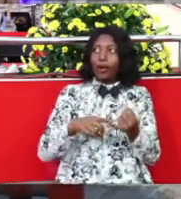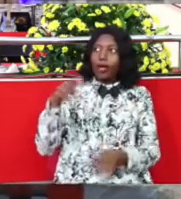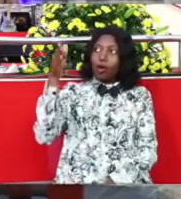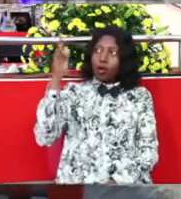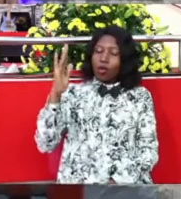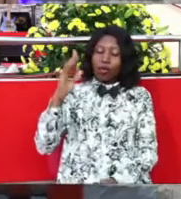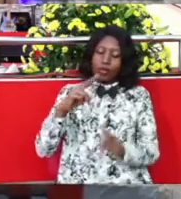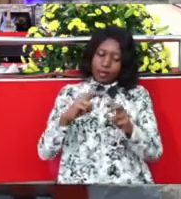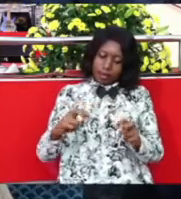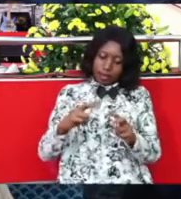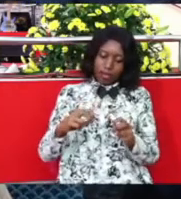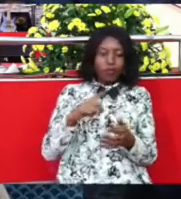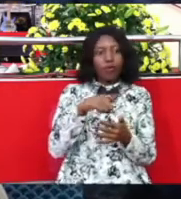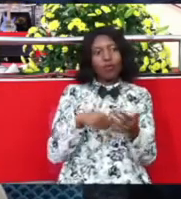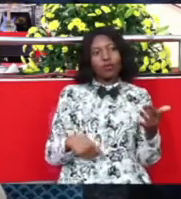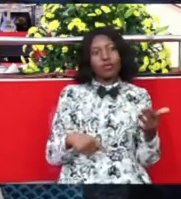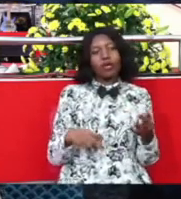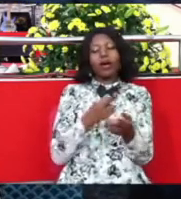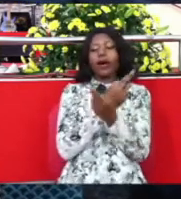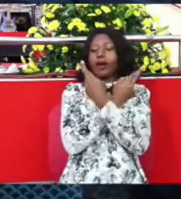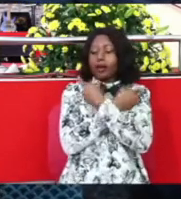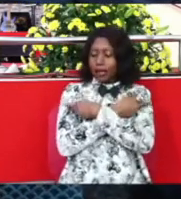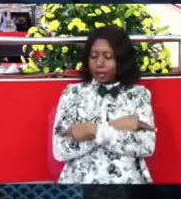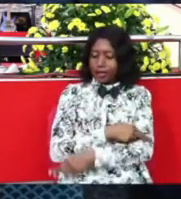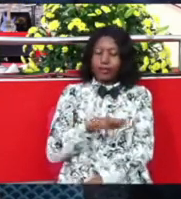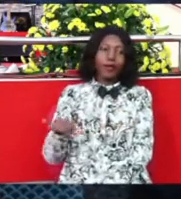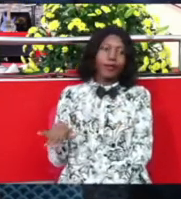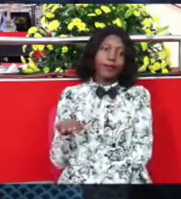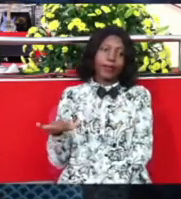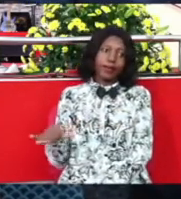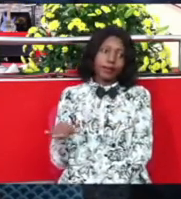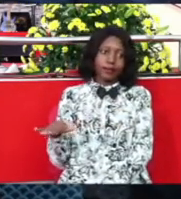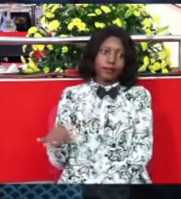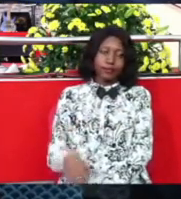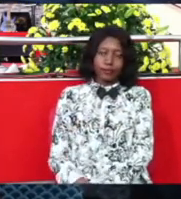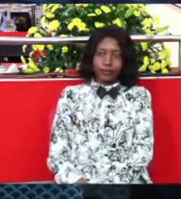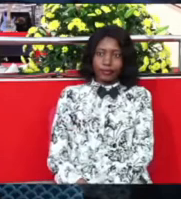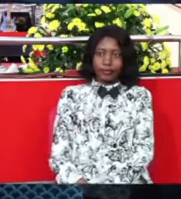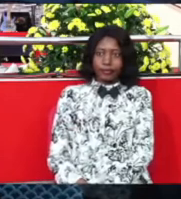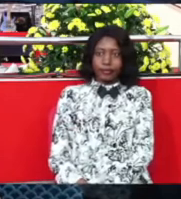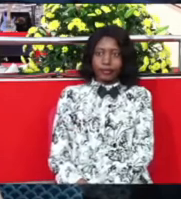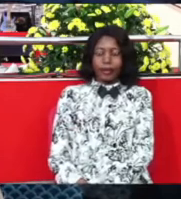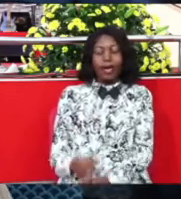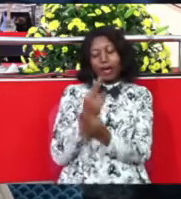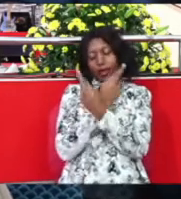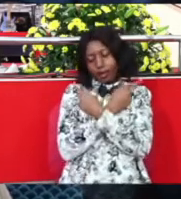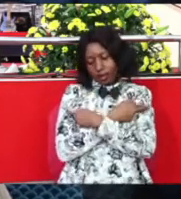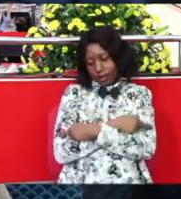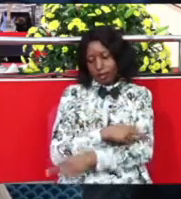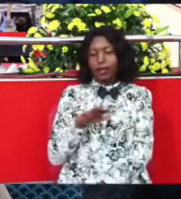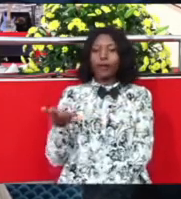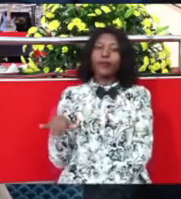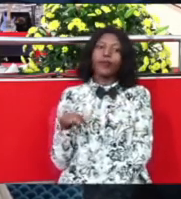very carefully. A resting place. Kuchukulia mahali pale, mahali pa mapumziko. He is